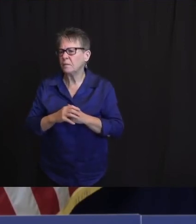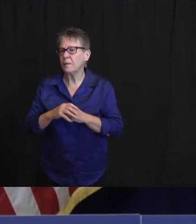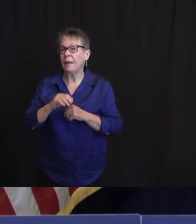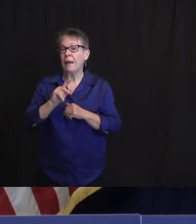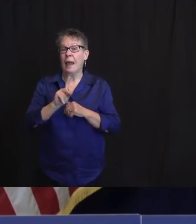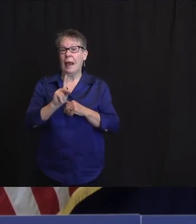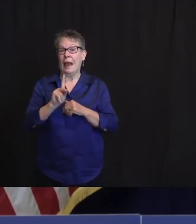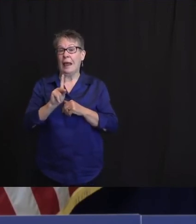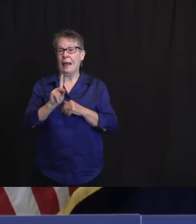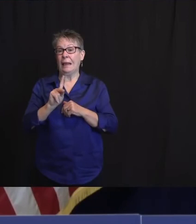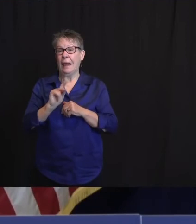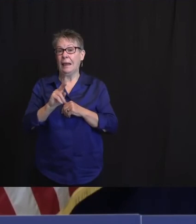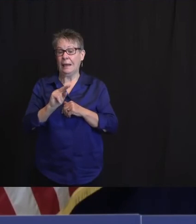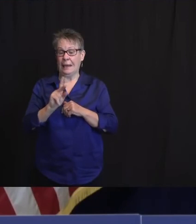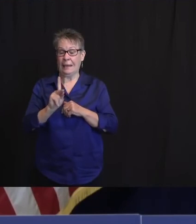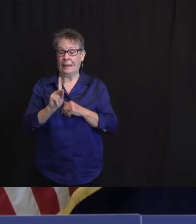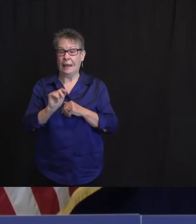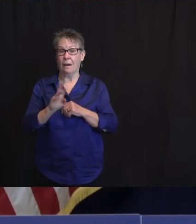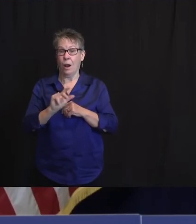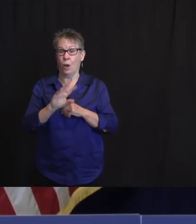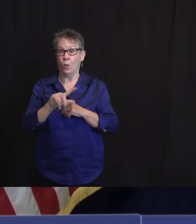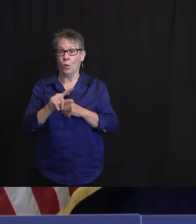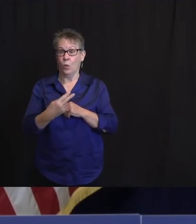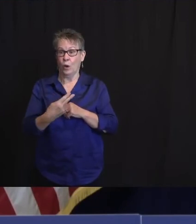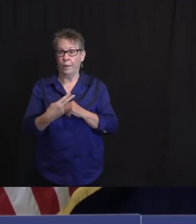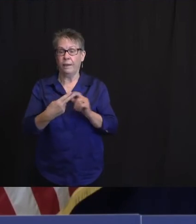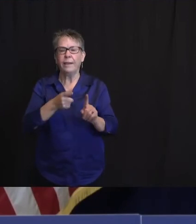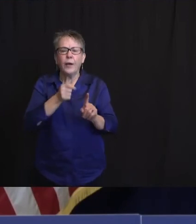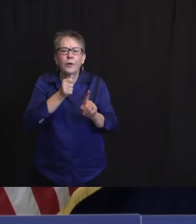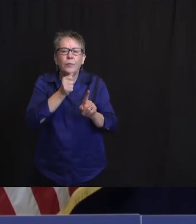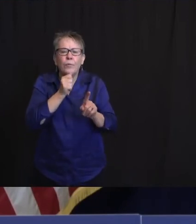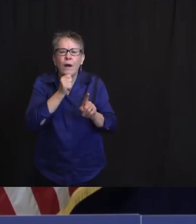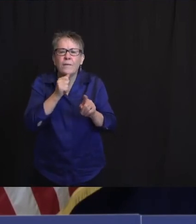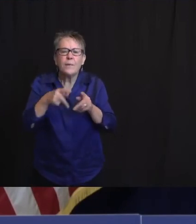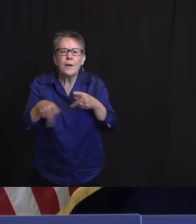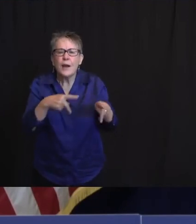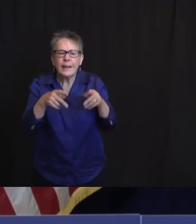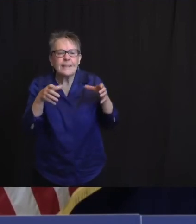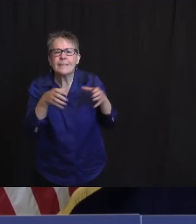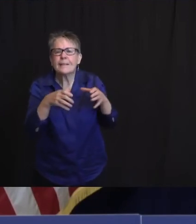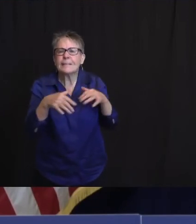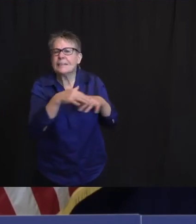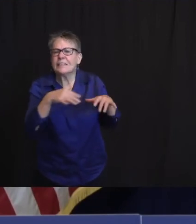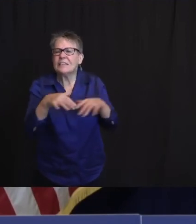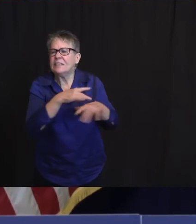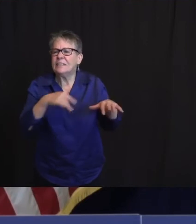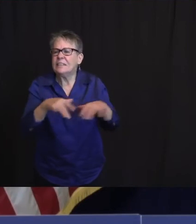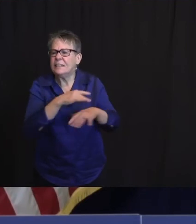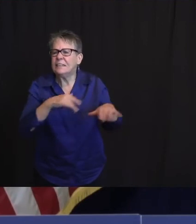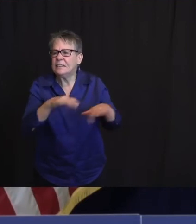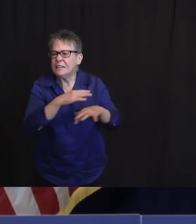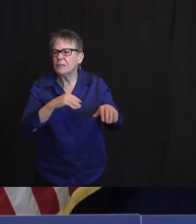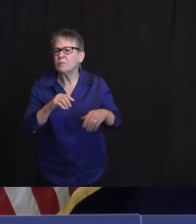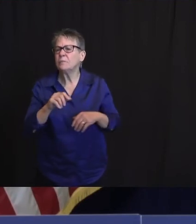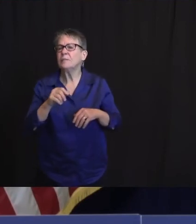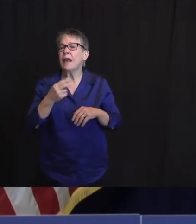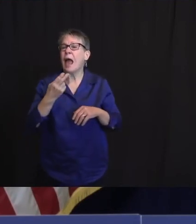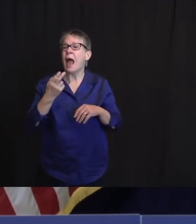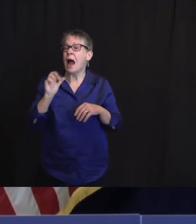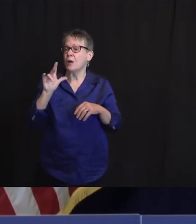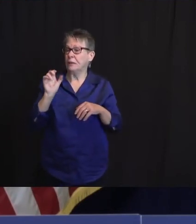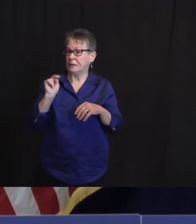going on. The owner was cited for EO violation. And in Harrison, on Saturday, police responded to an indoor soccer